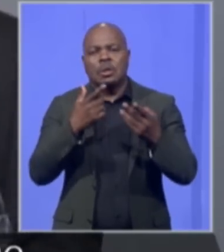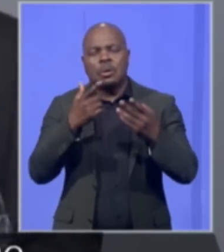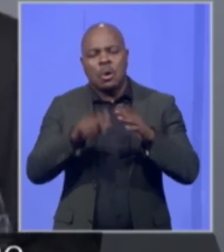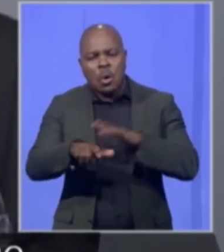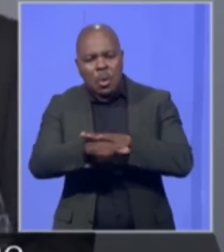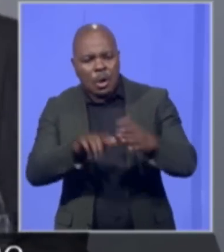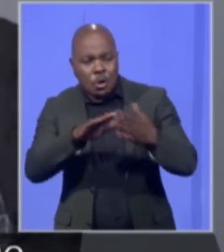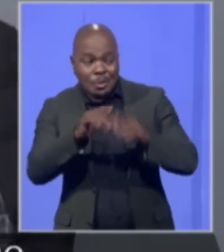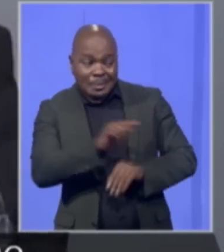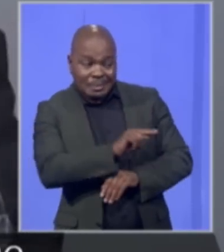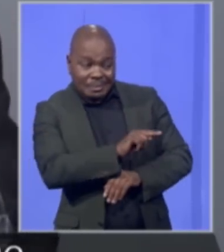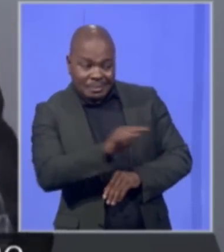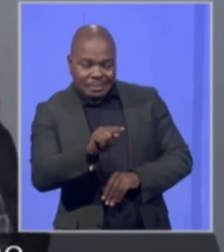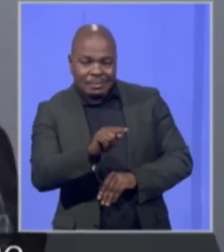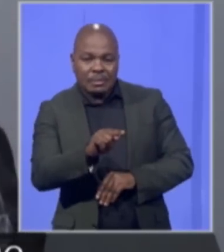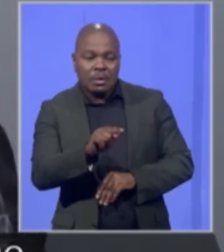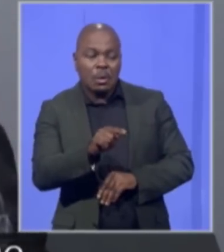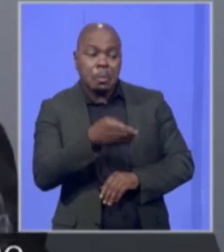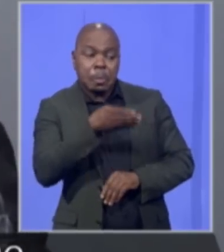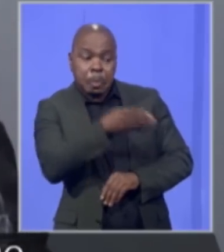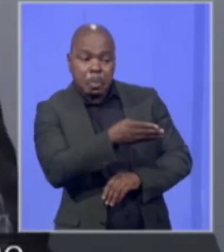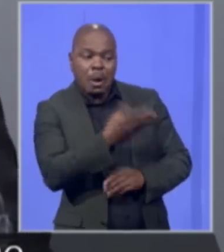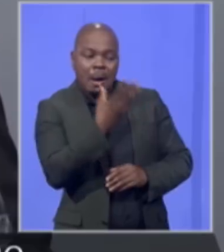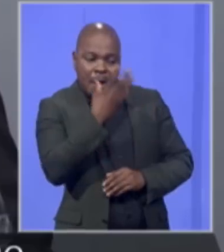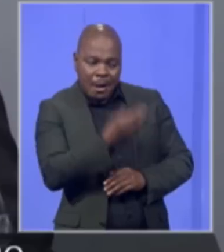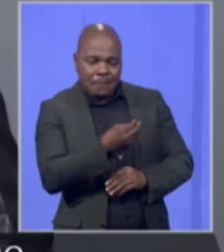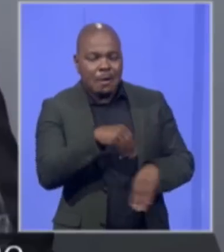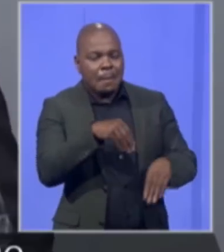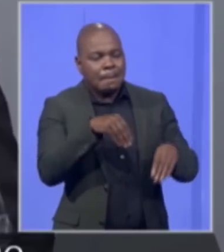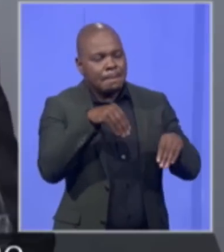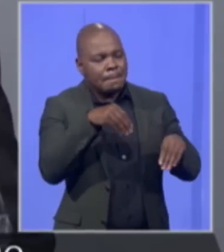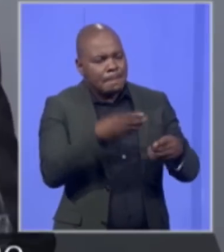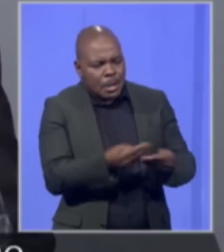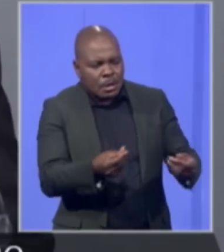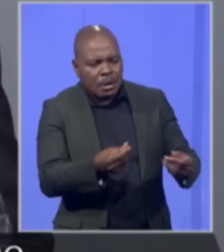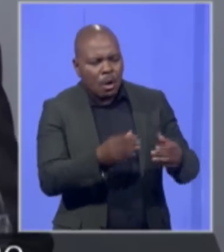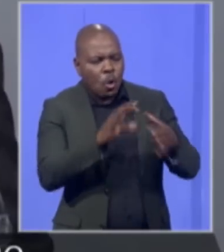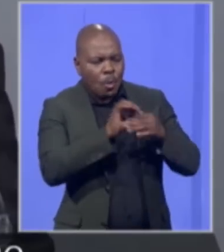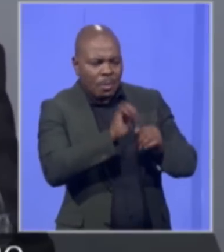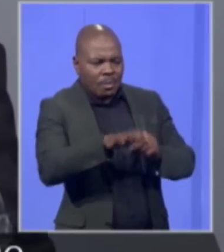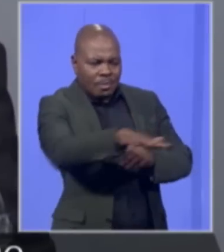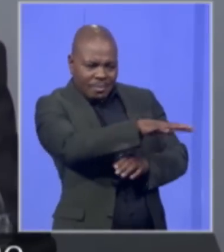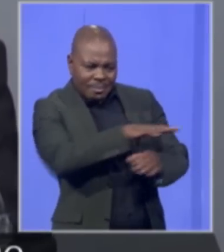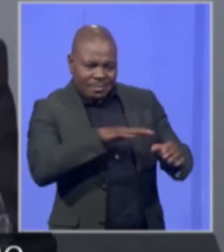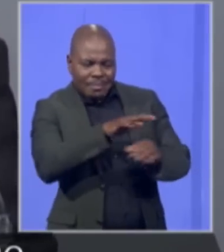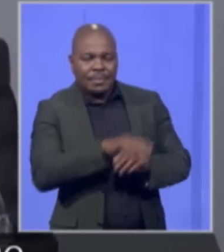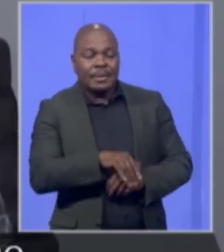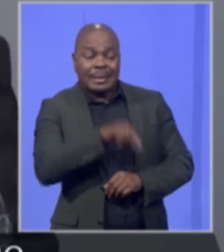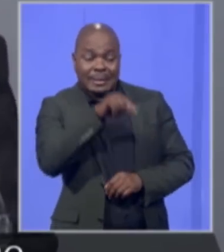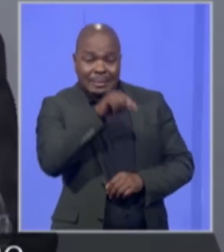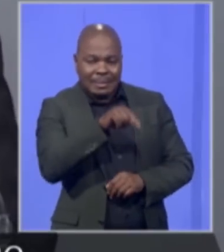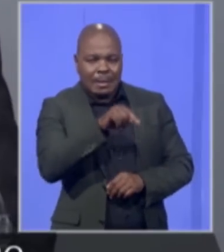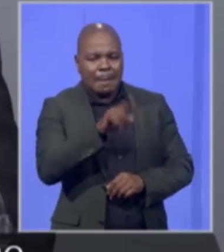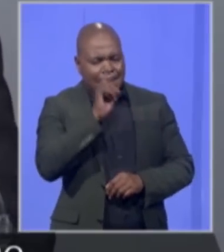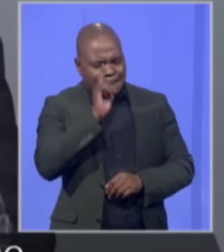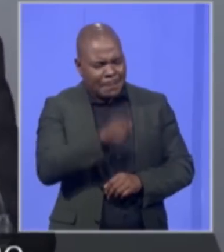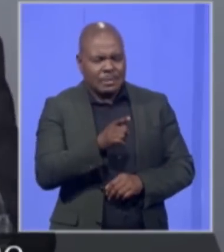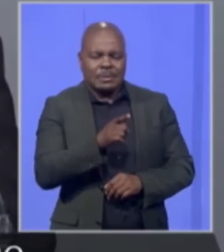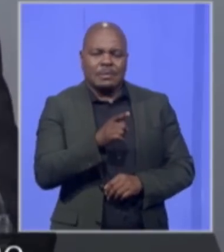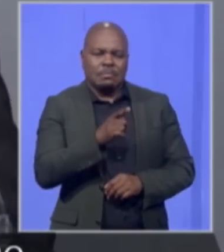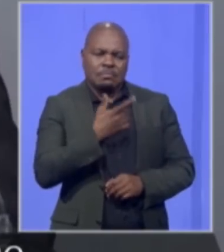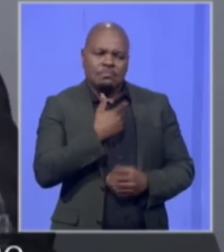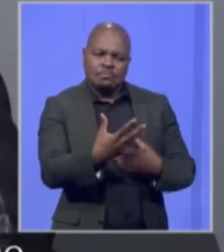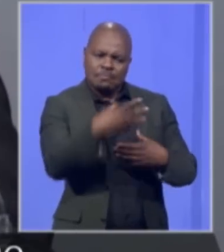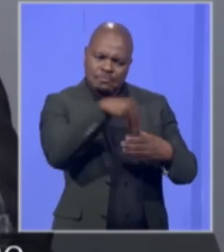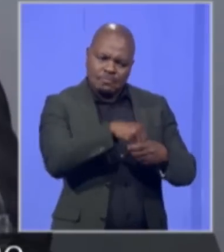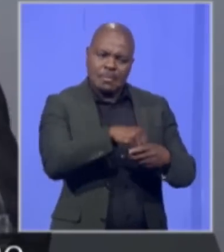communities which are endowed with these resources must be the ones that we count amongst